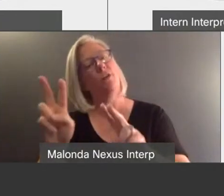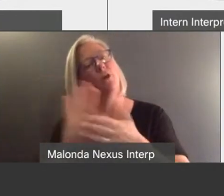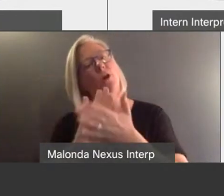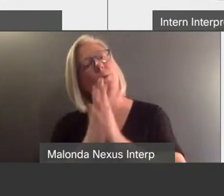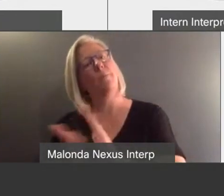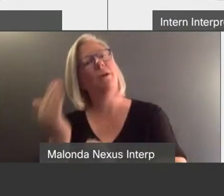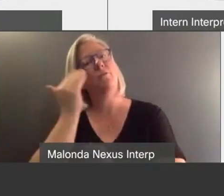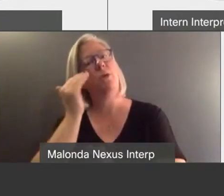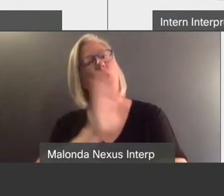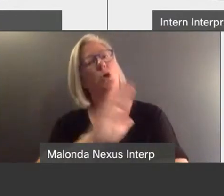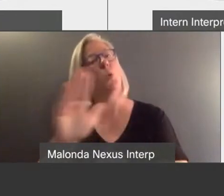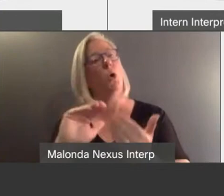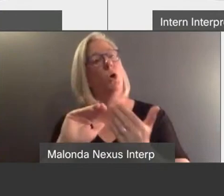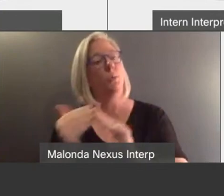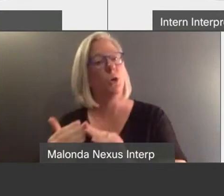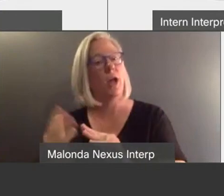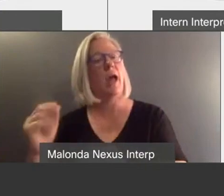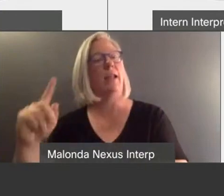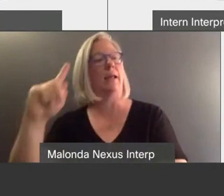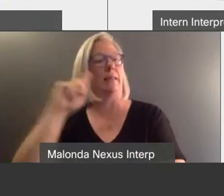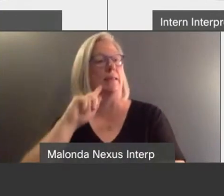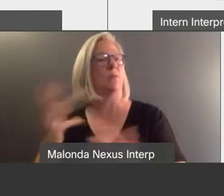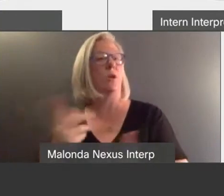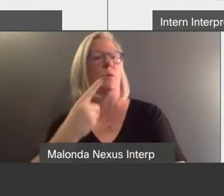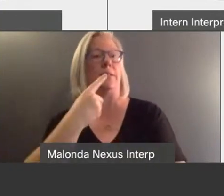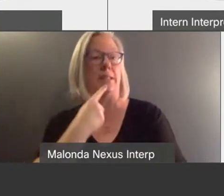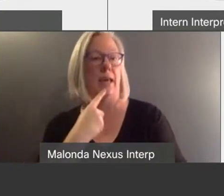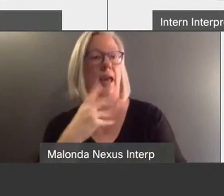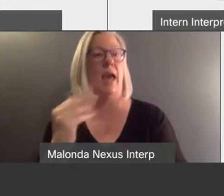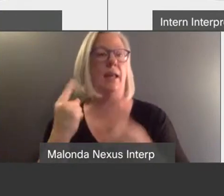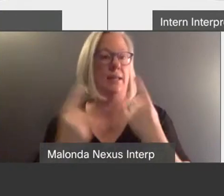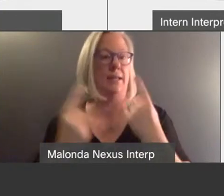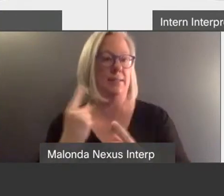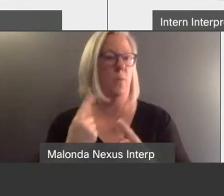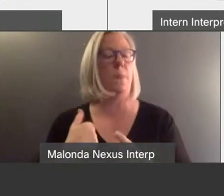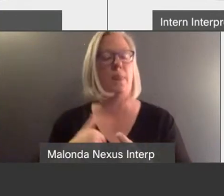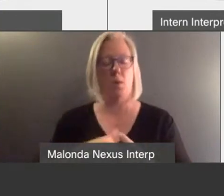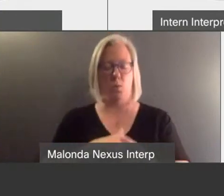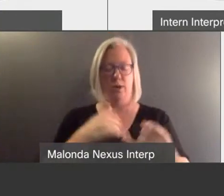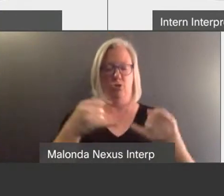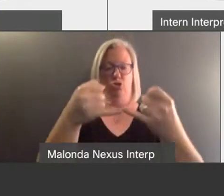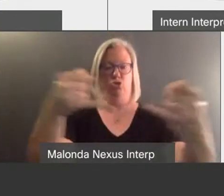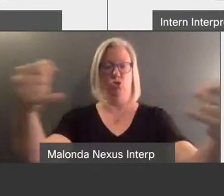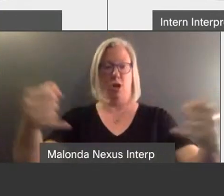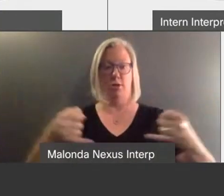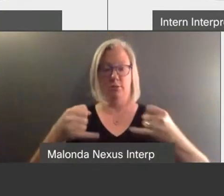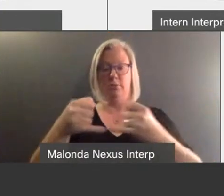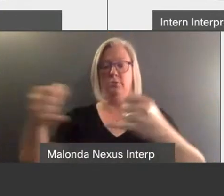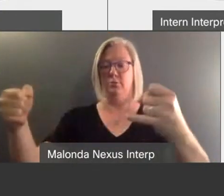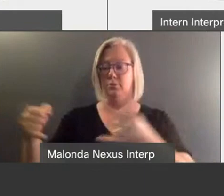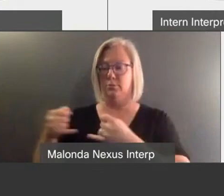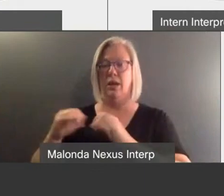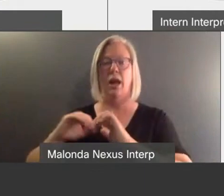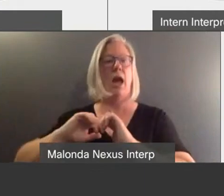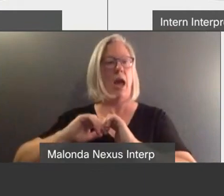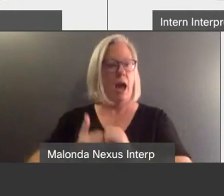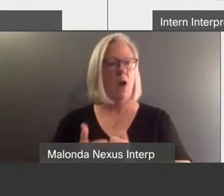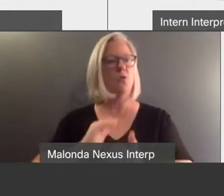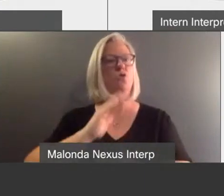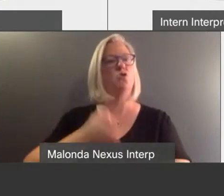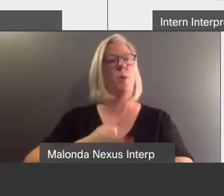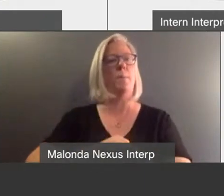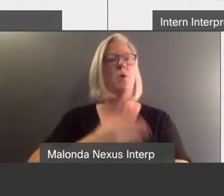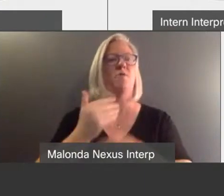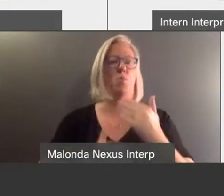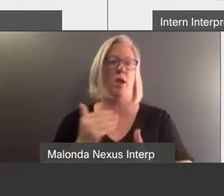communities and hearing what you have to say on things to consider as we are drawing the boundary lines and how to improve this process as